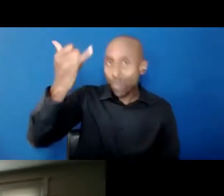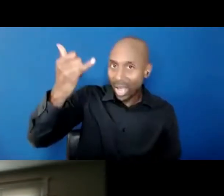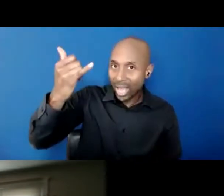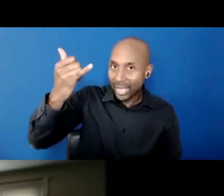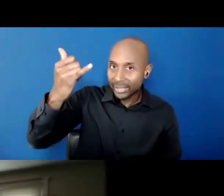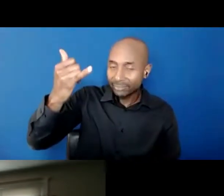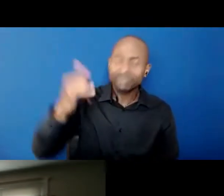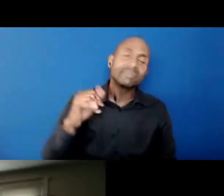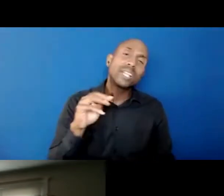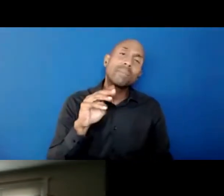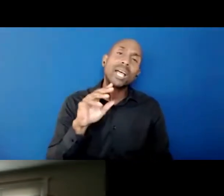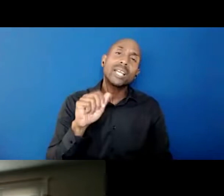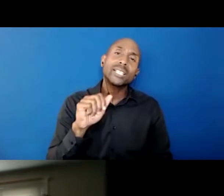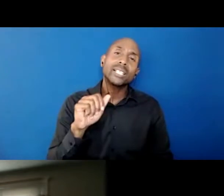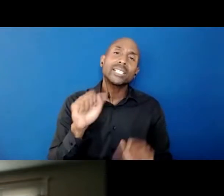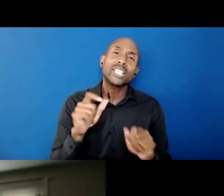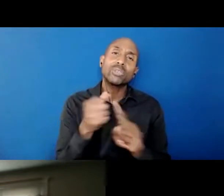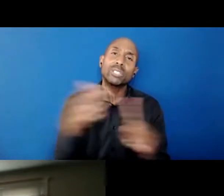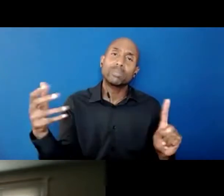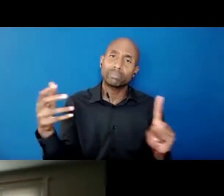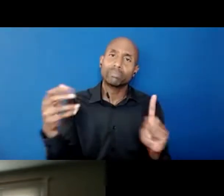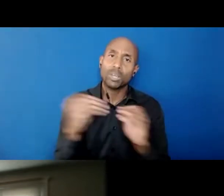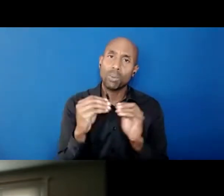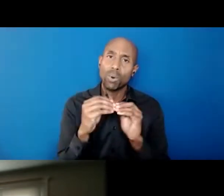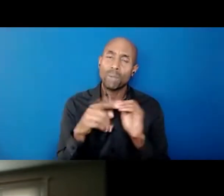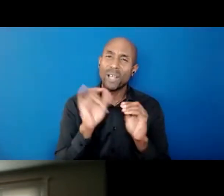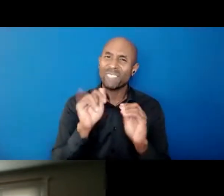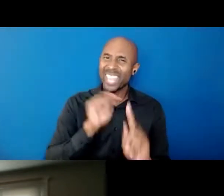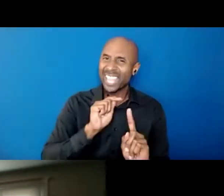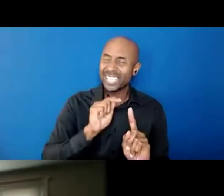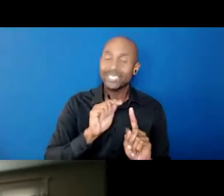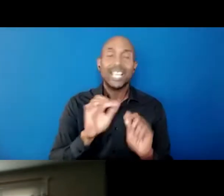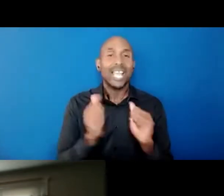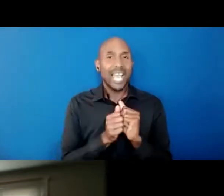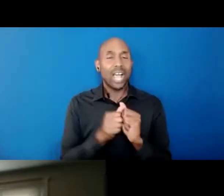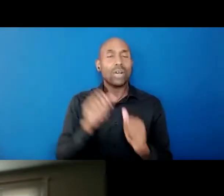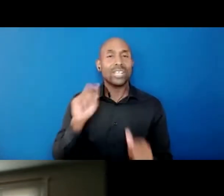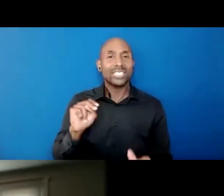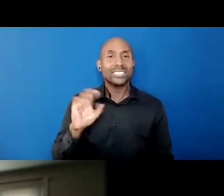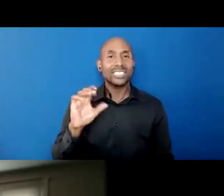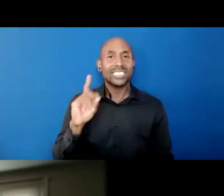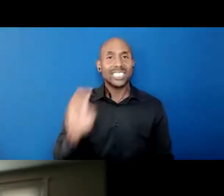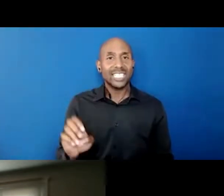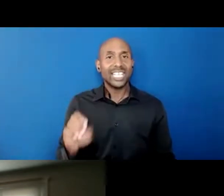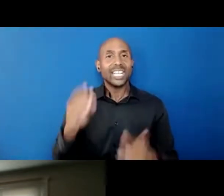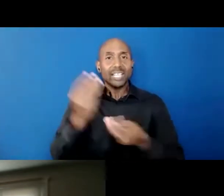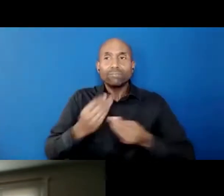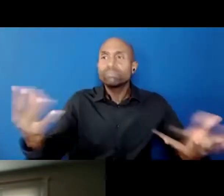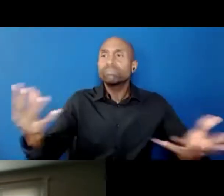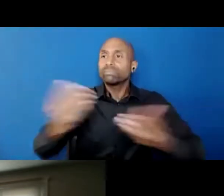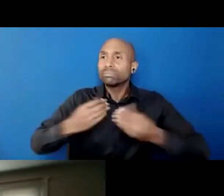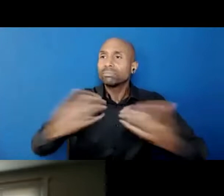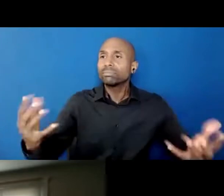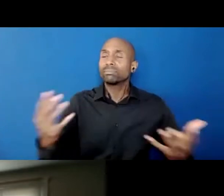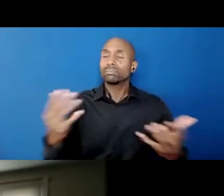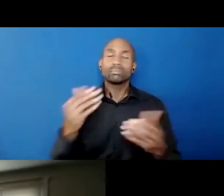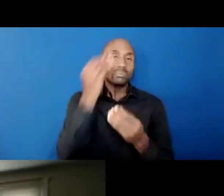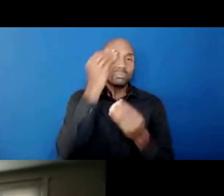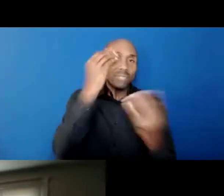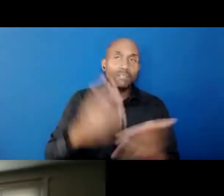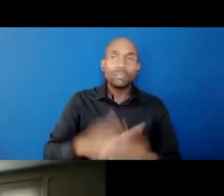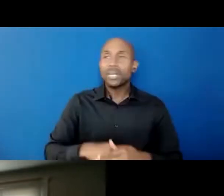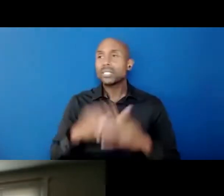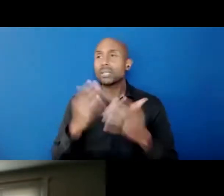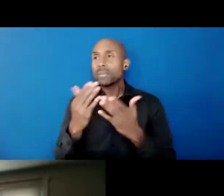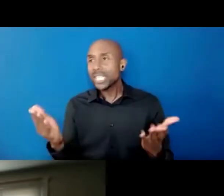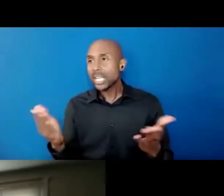and the ways that you provide information and materials